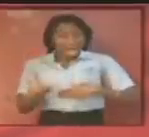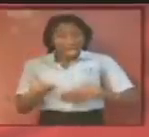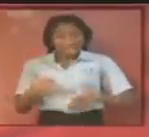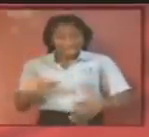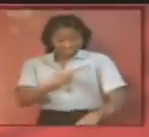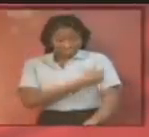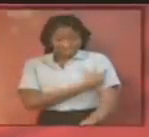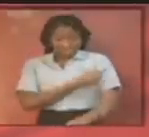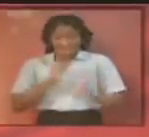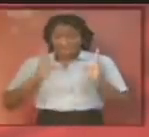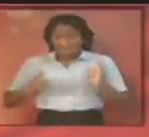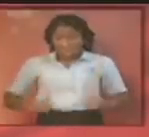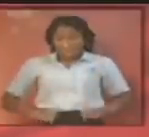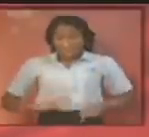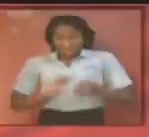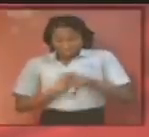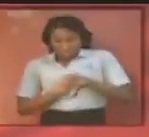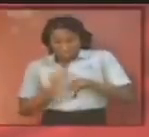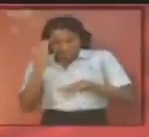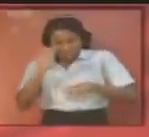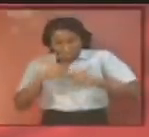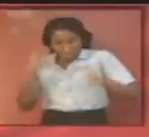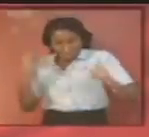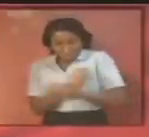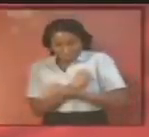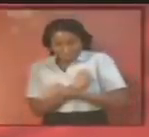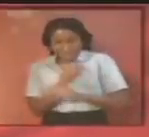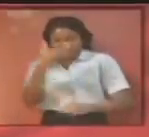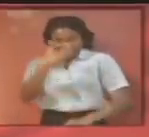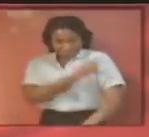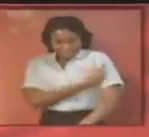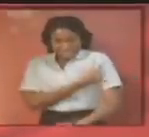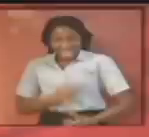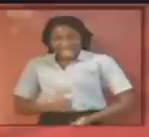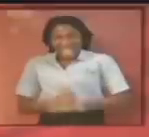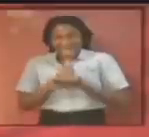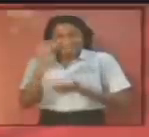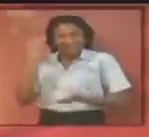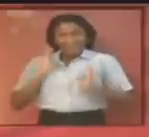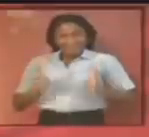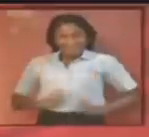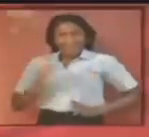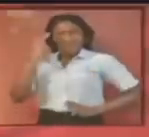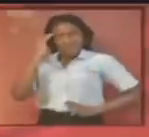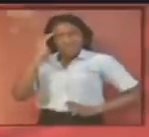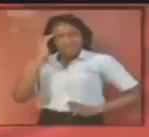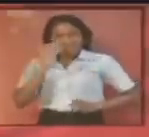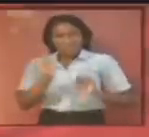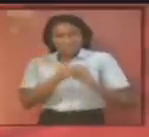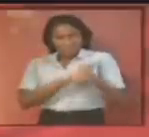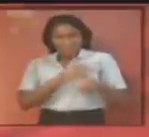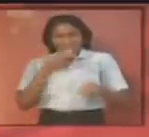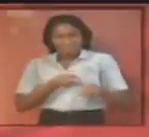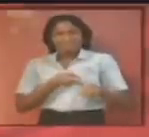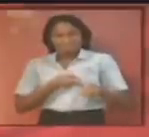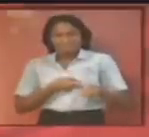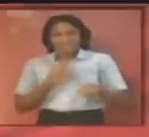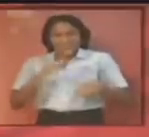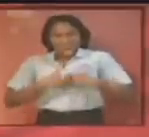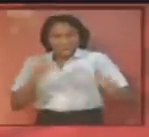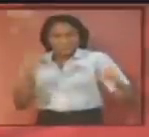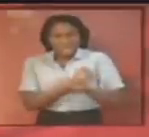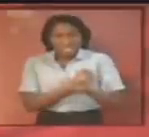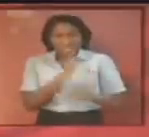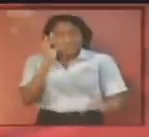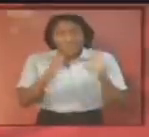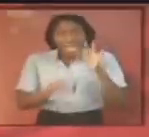immune system knows exactly what the opponent looks like and how to defeat them. So when the real fight comes, your immune